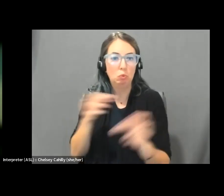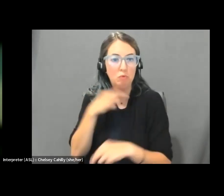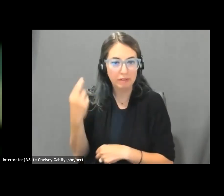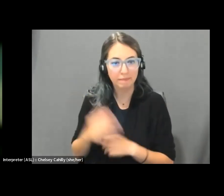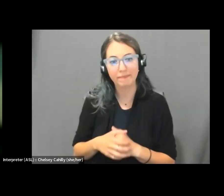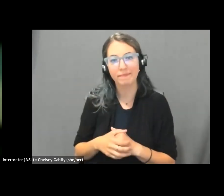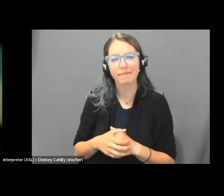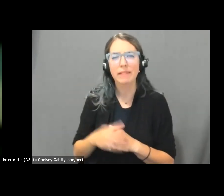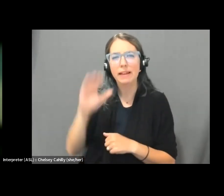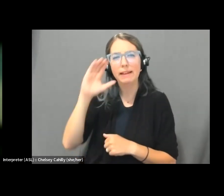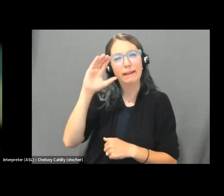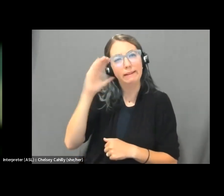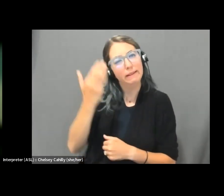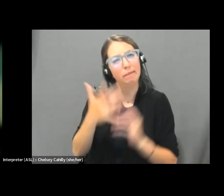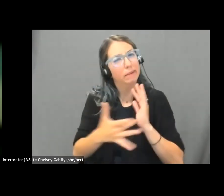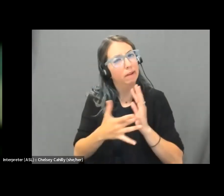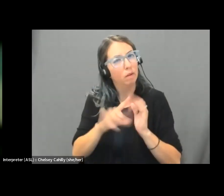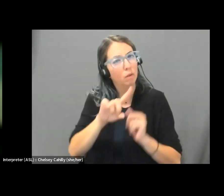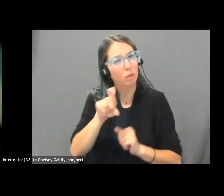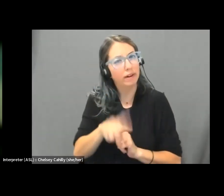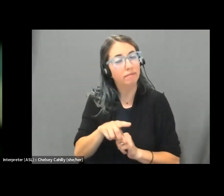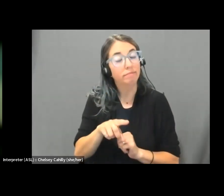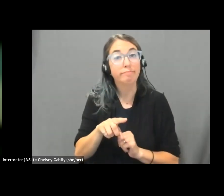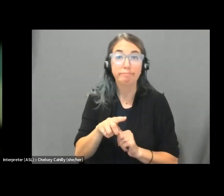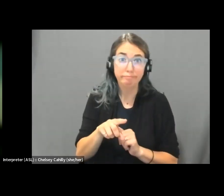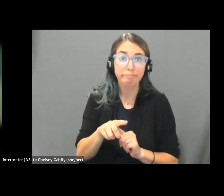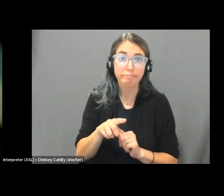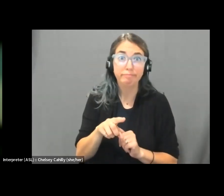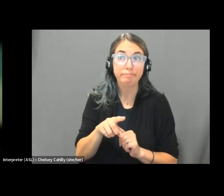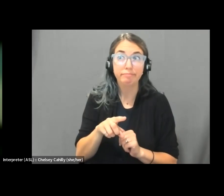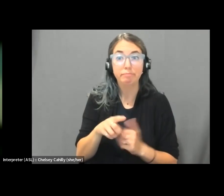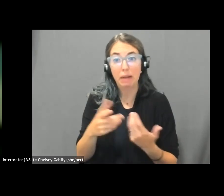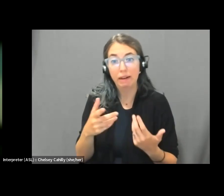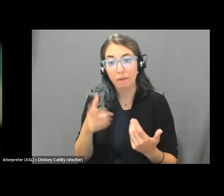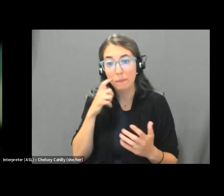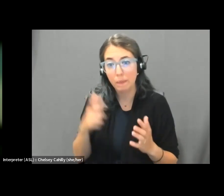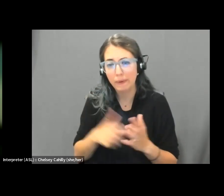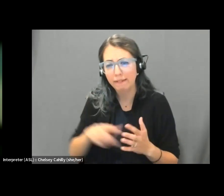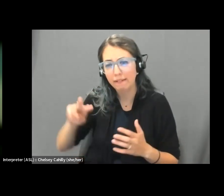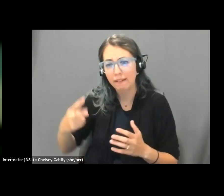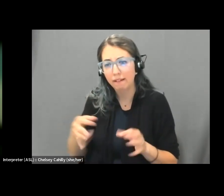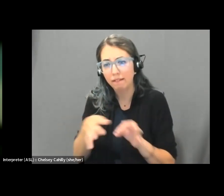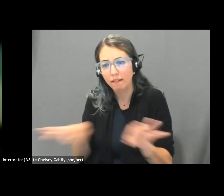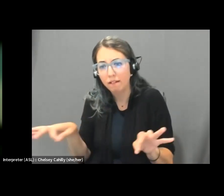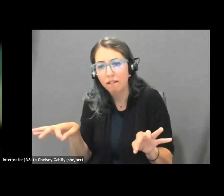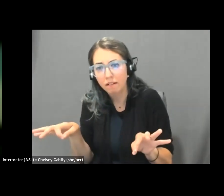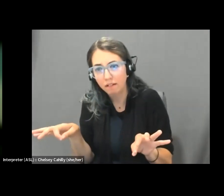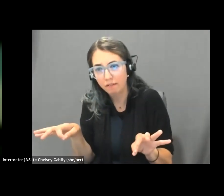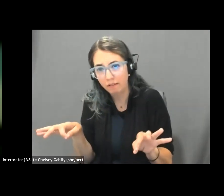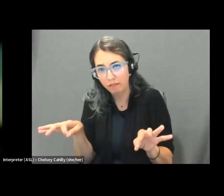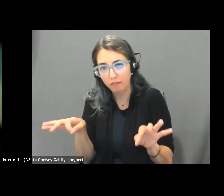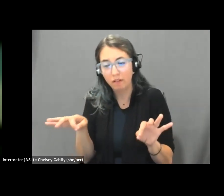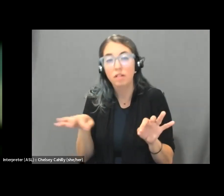technical question, but then I also think that there's a really powerful add-on at the end, which is how did you handle that conversation